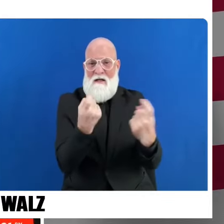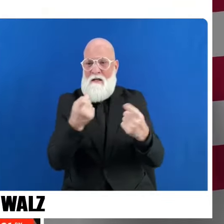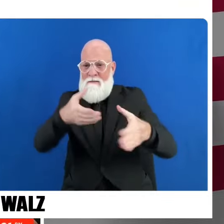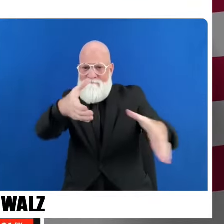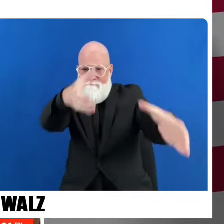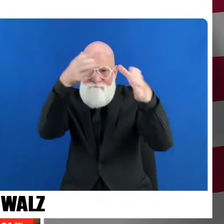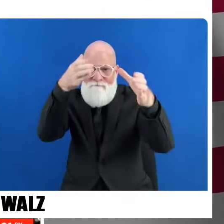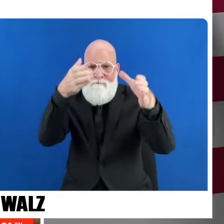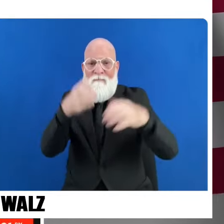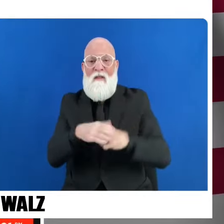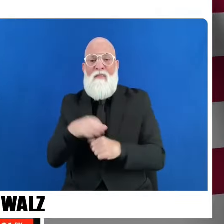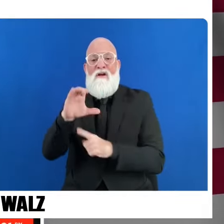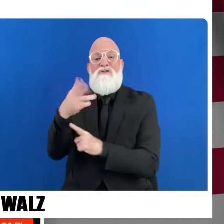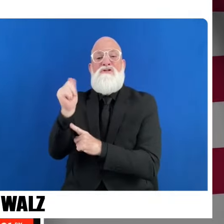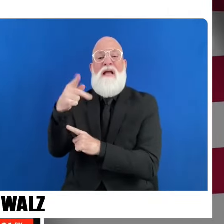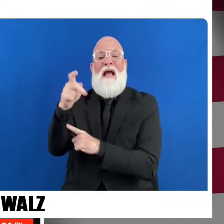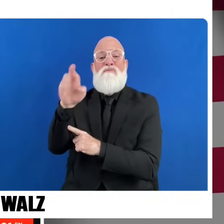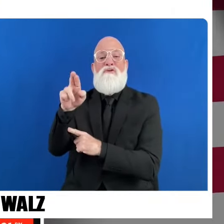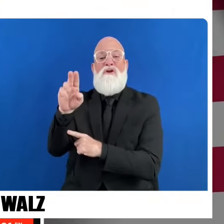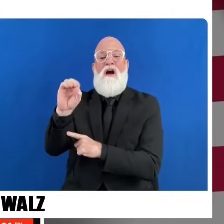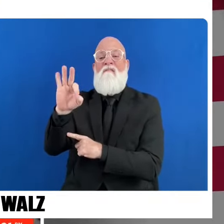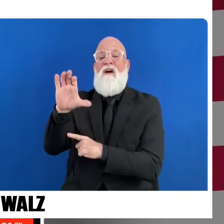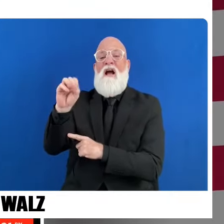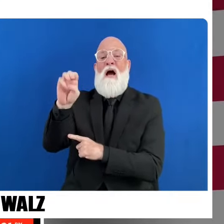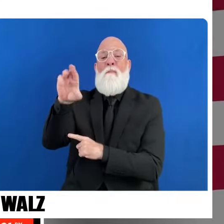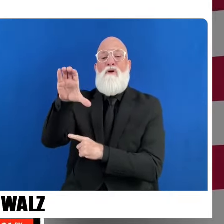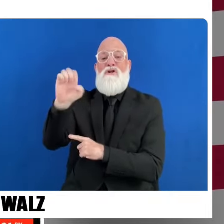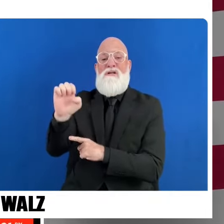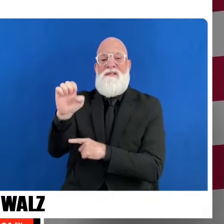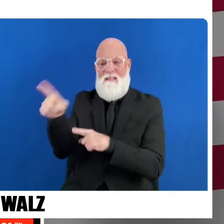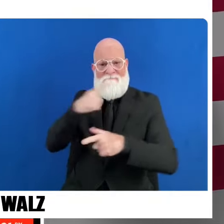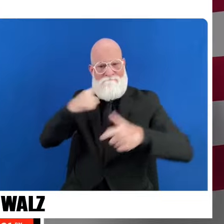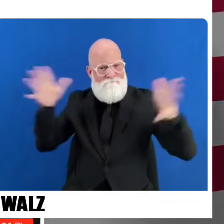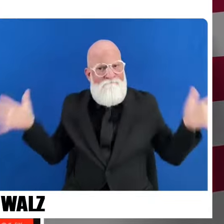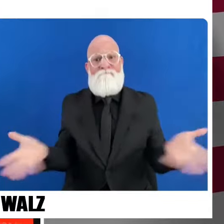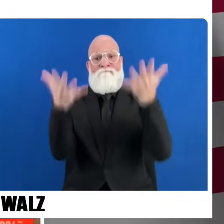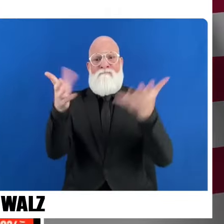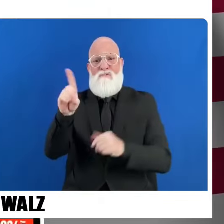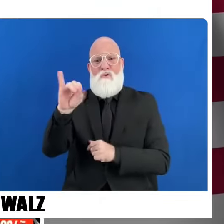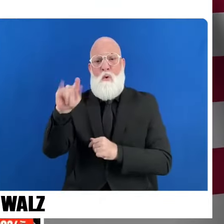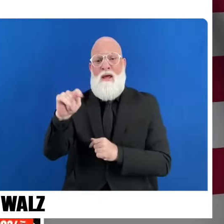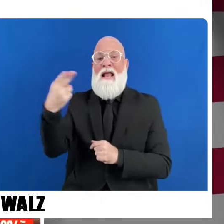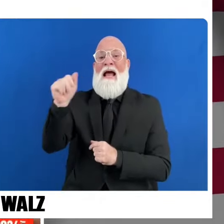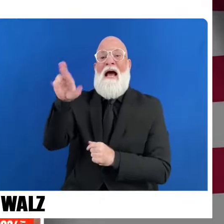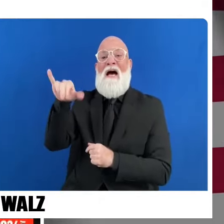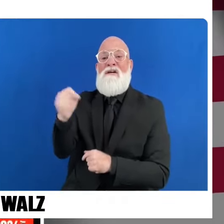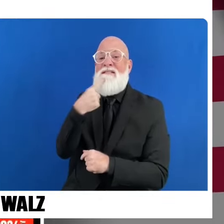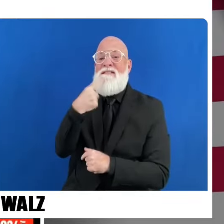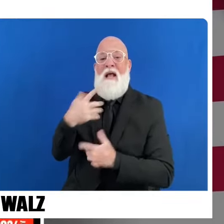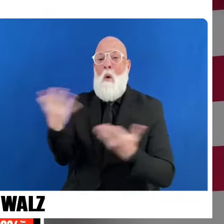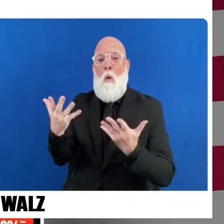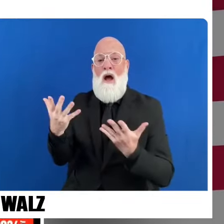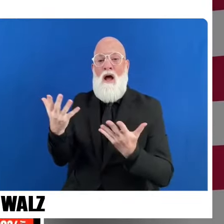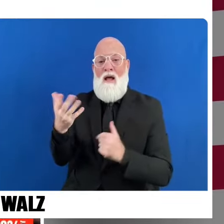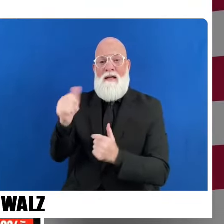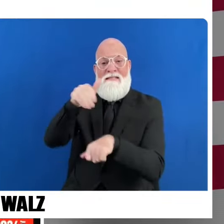Harris helped get there. 1,500 new border agents, detection for drugs, DOJ money to speed